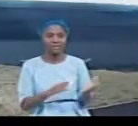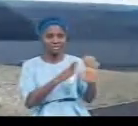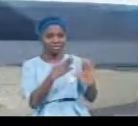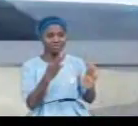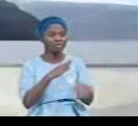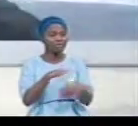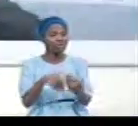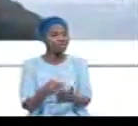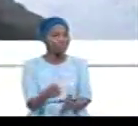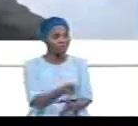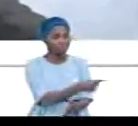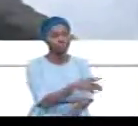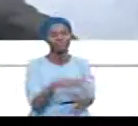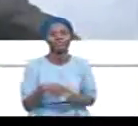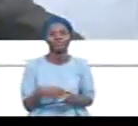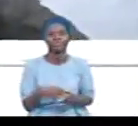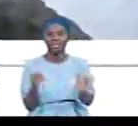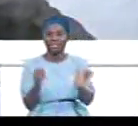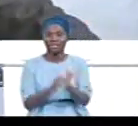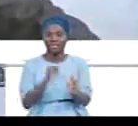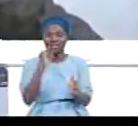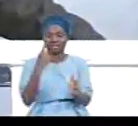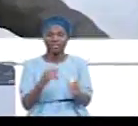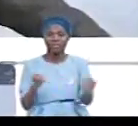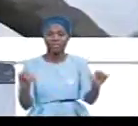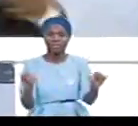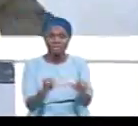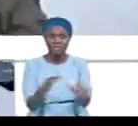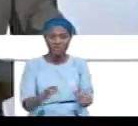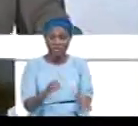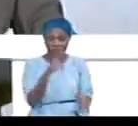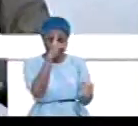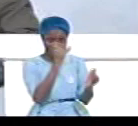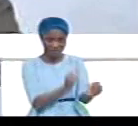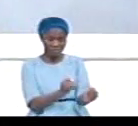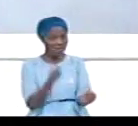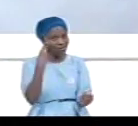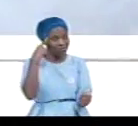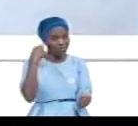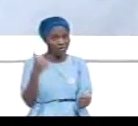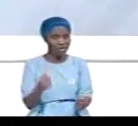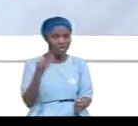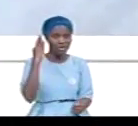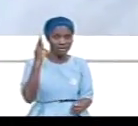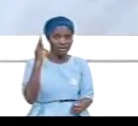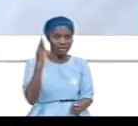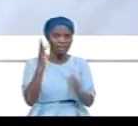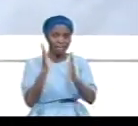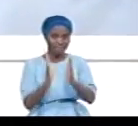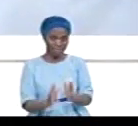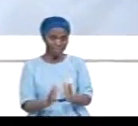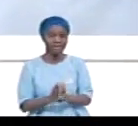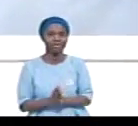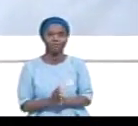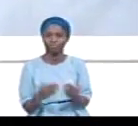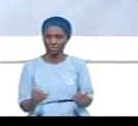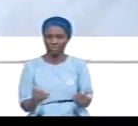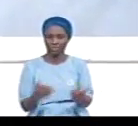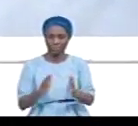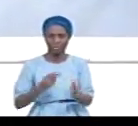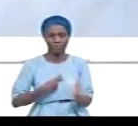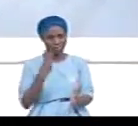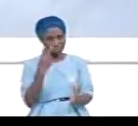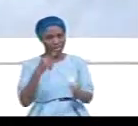all. That's the measure of faith for a minister. Let's see now of a worker. A